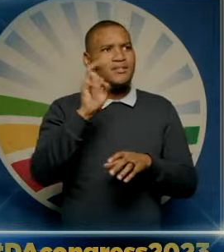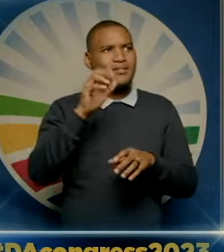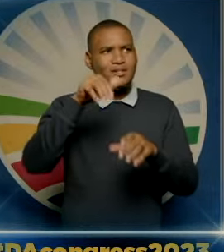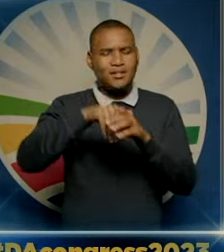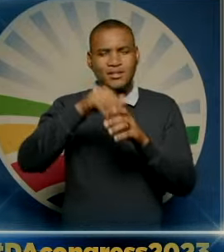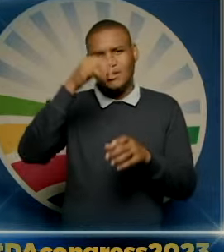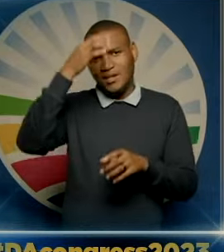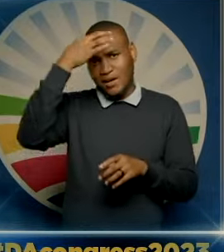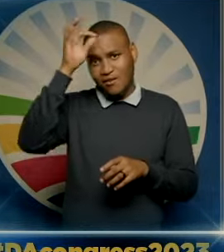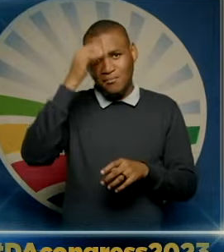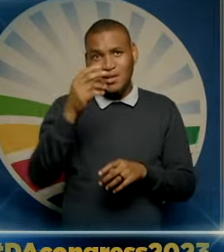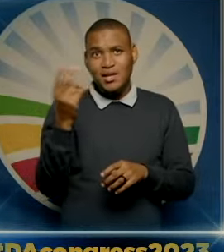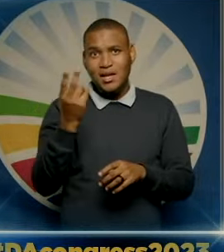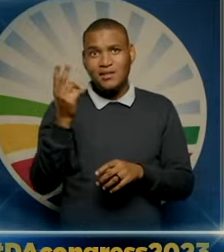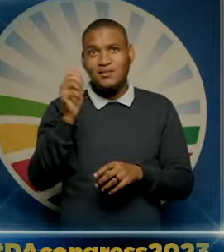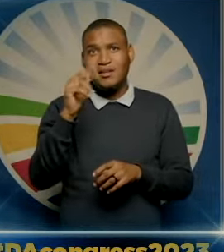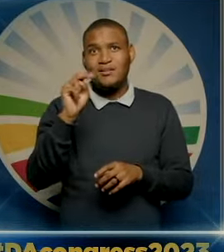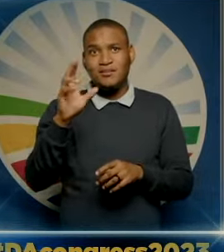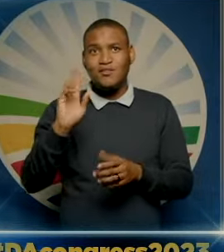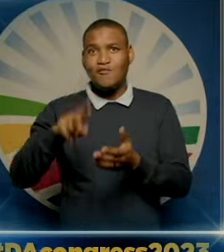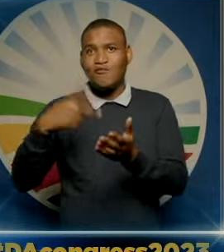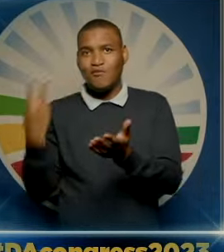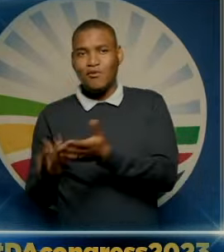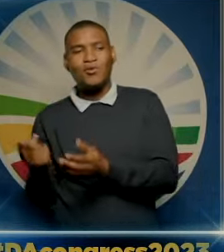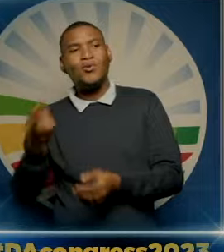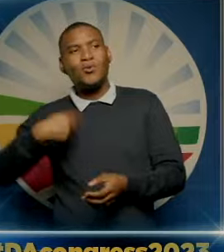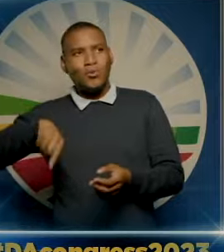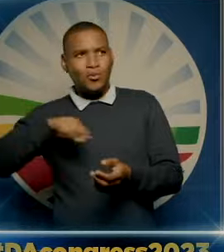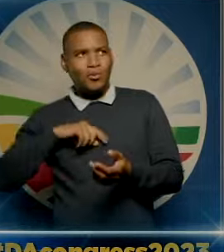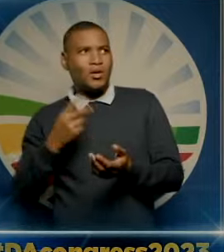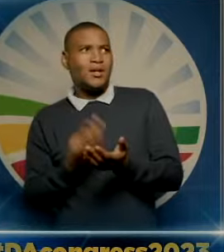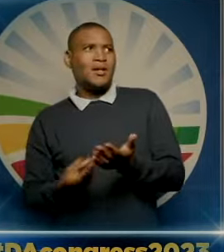they fall, we will rise.